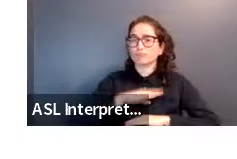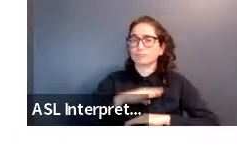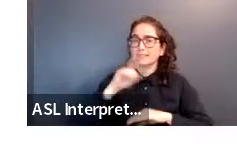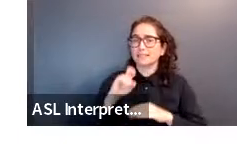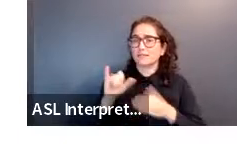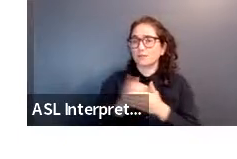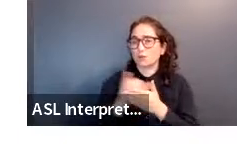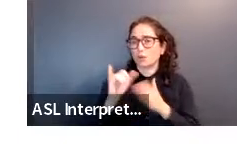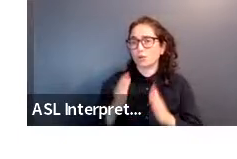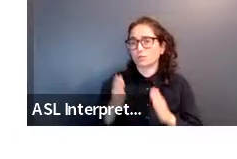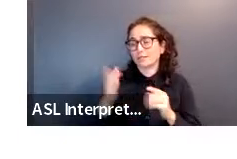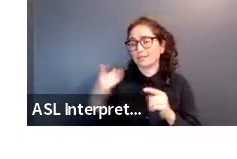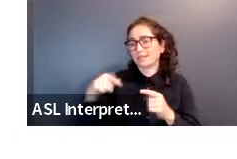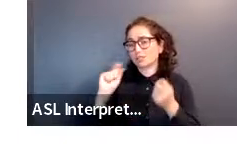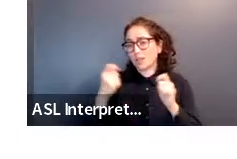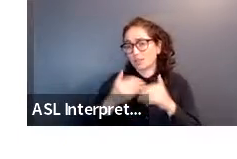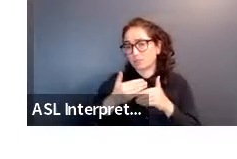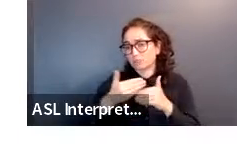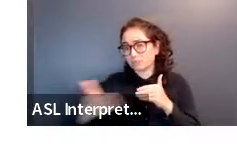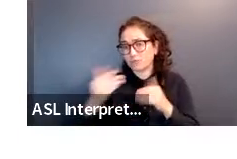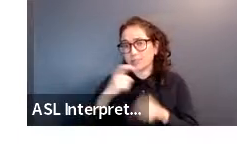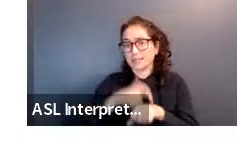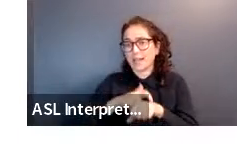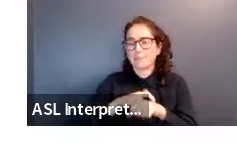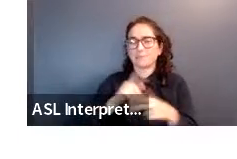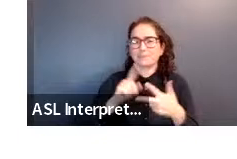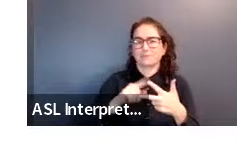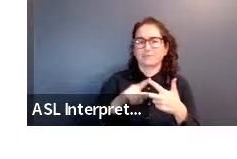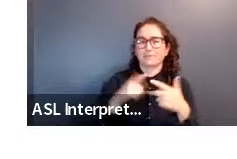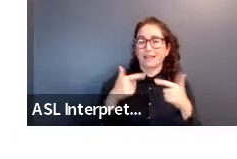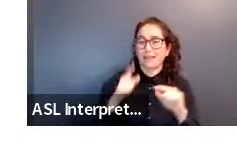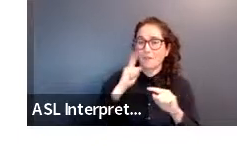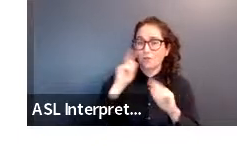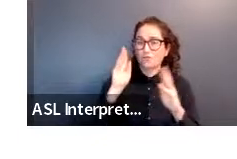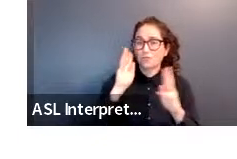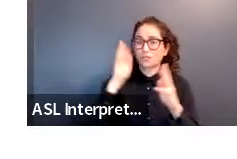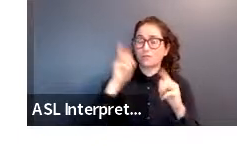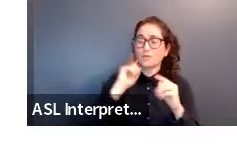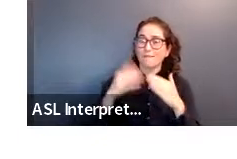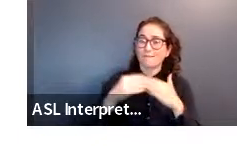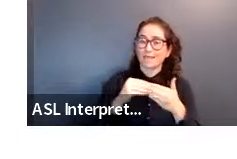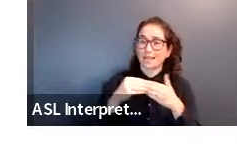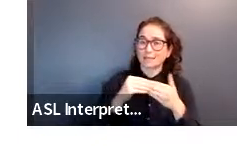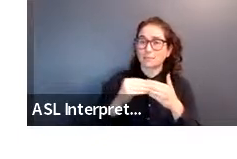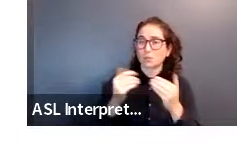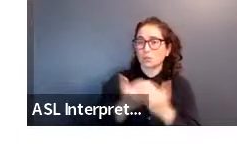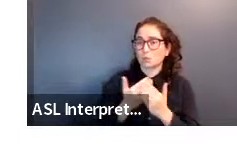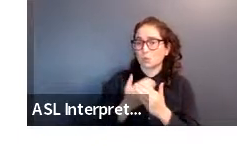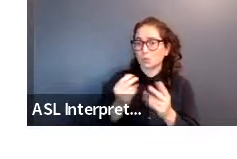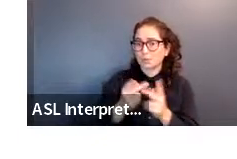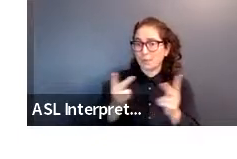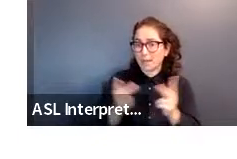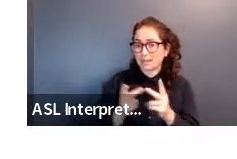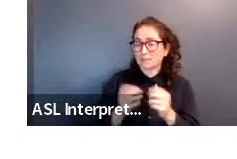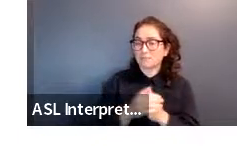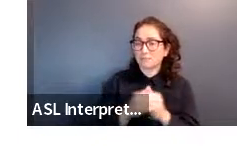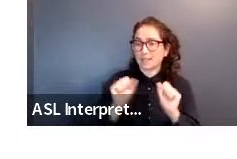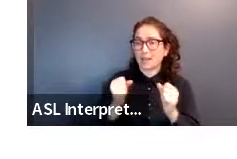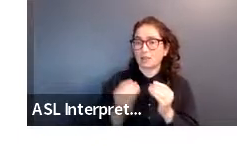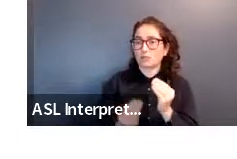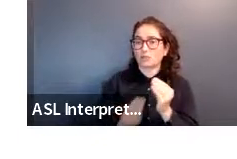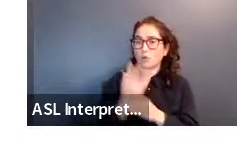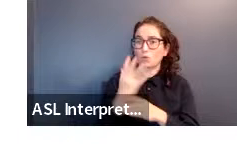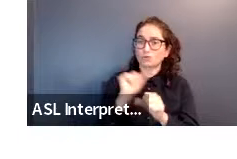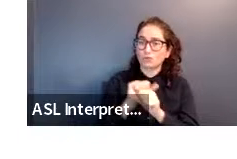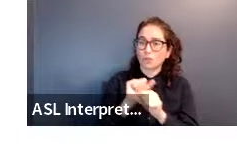change over time. Our second goal is for allowing the creation of flexible new space that can grow jobs and